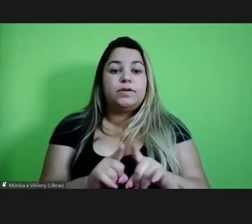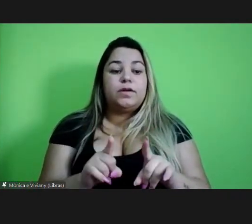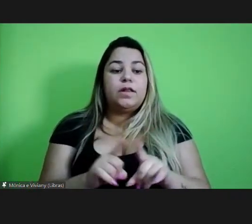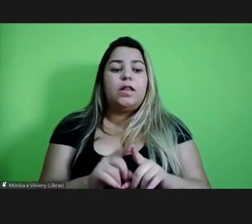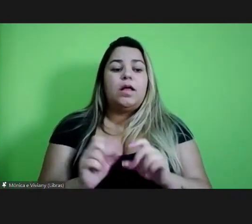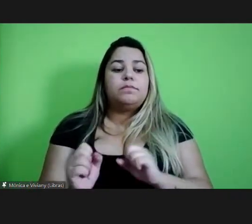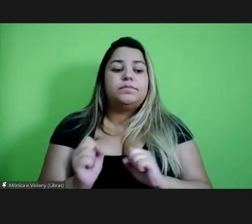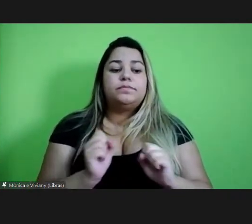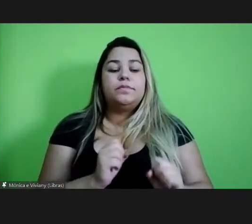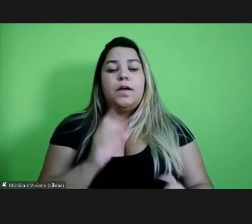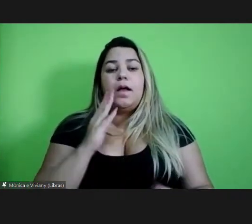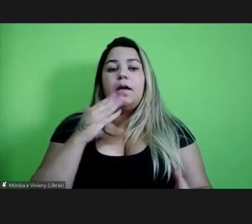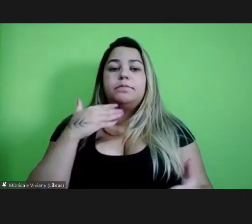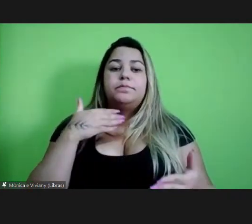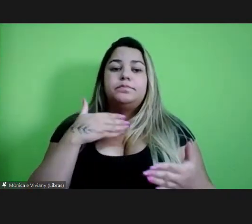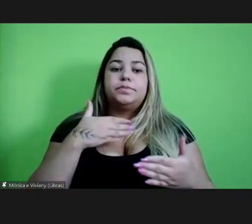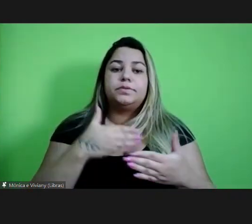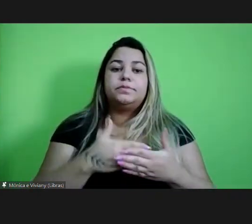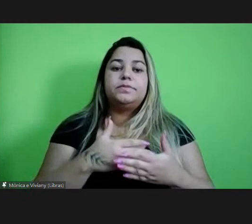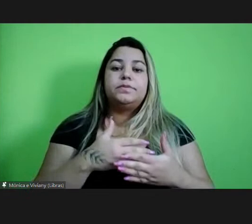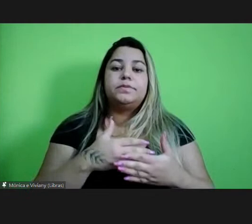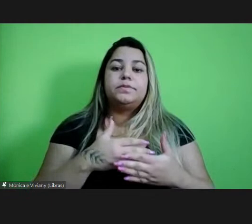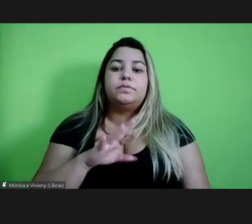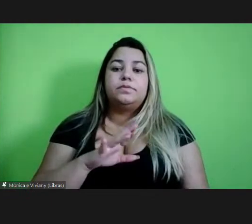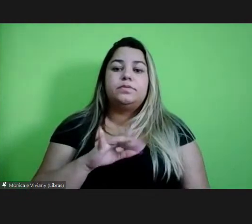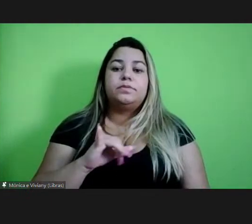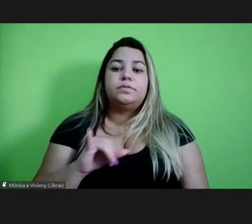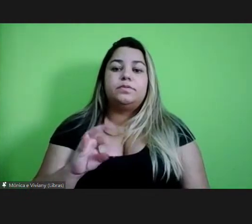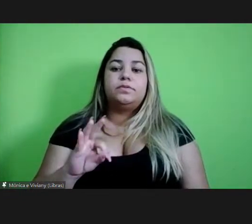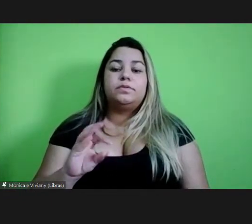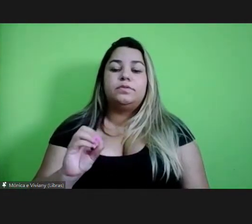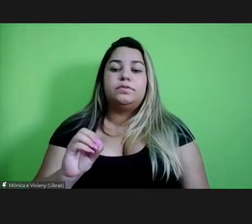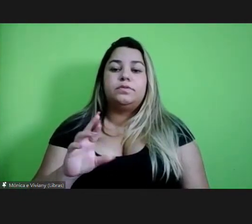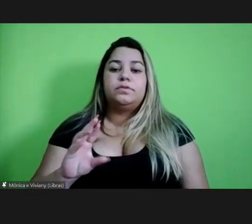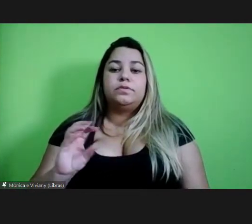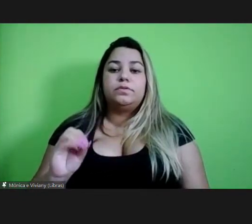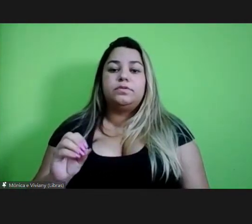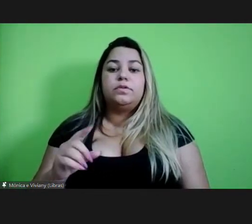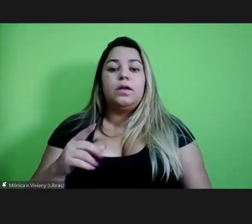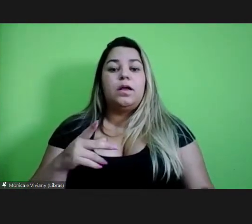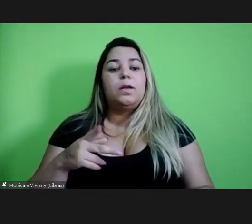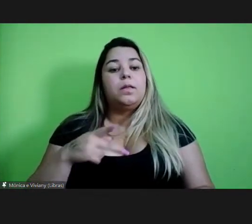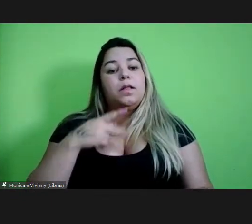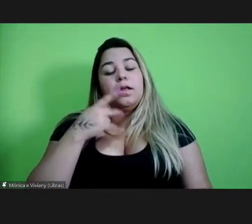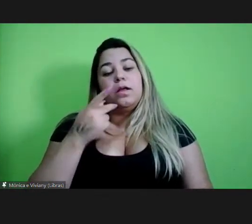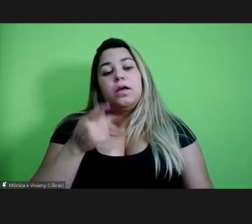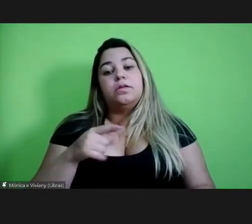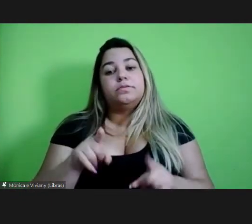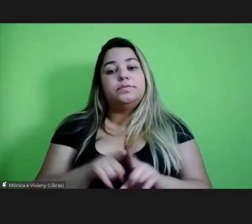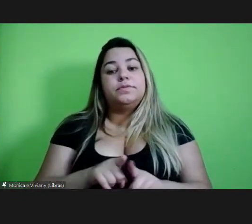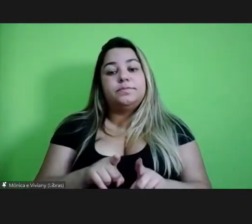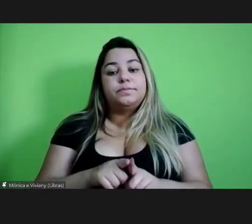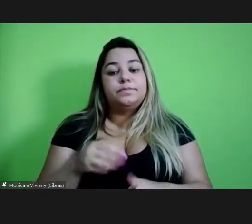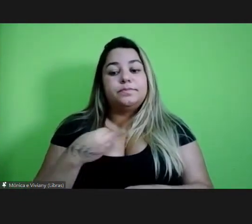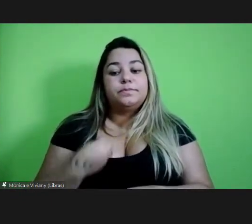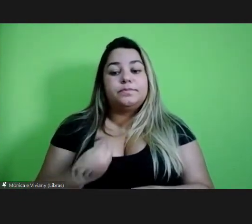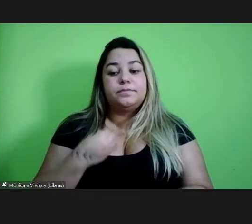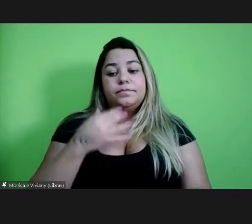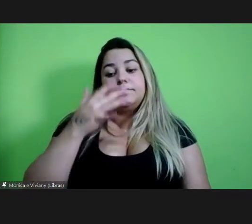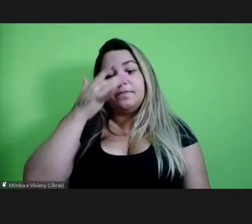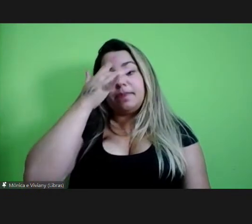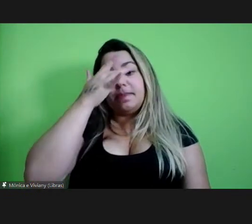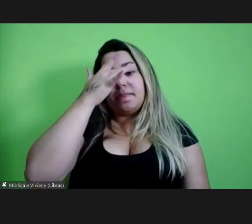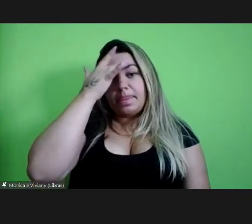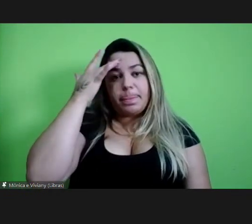in such a way that they'll be able to be closer to the territory, and then they can have a dialogue and live with